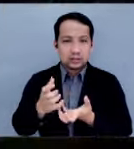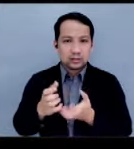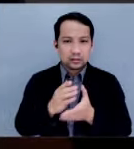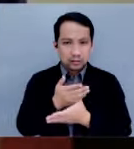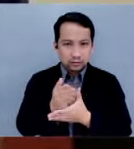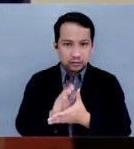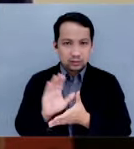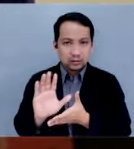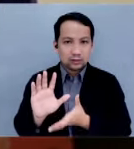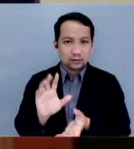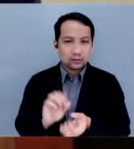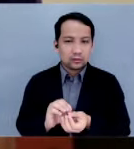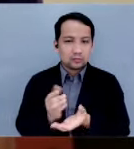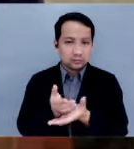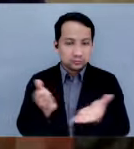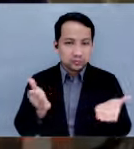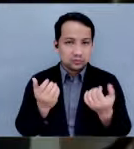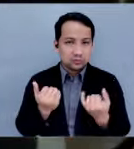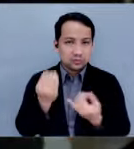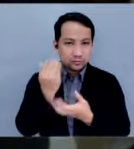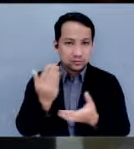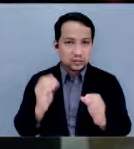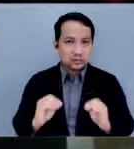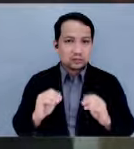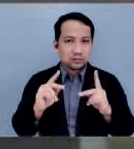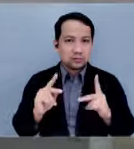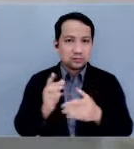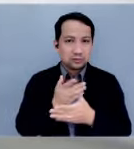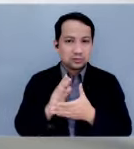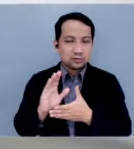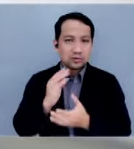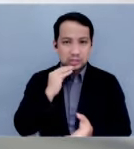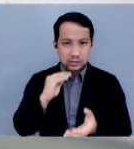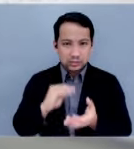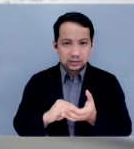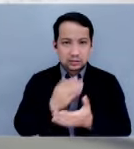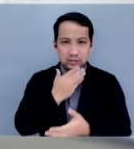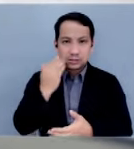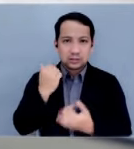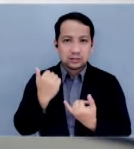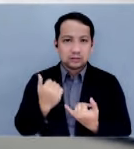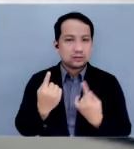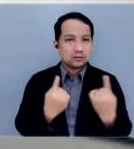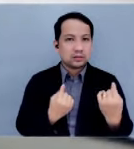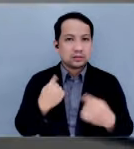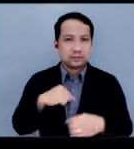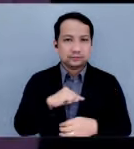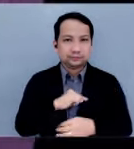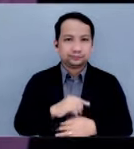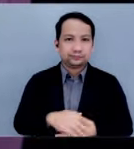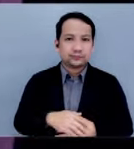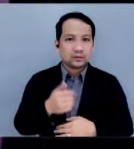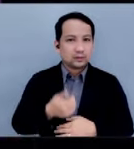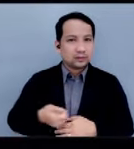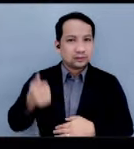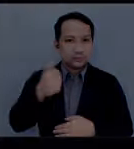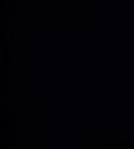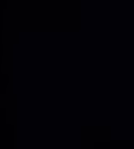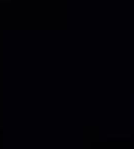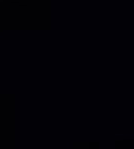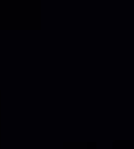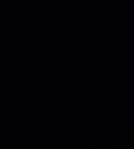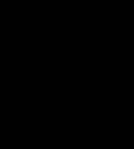and everyone deserves the opportunity to share that message in the best way they can. Panalo ka sa MX3 capsule